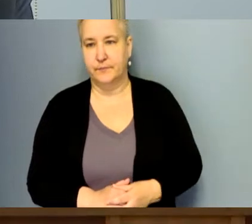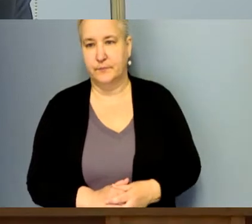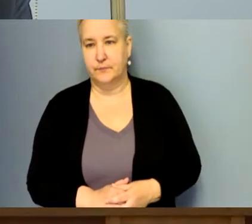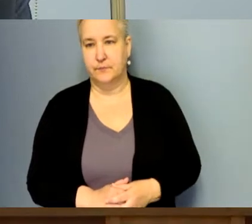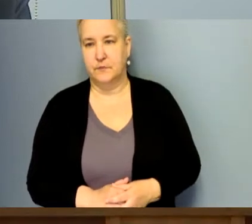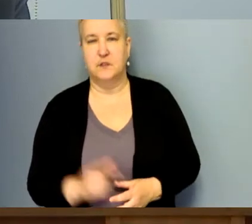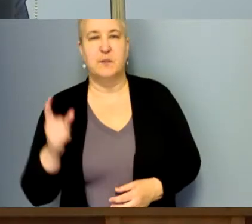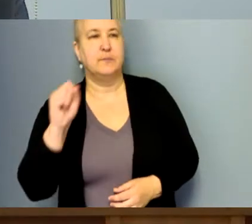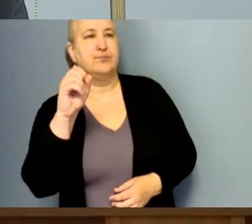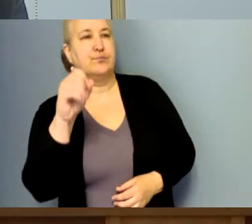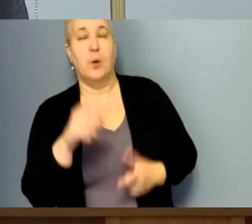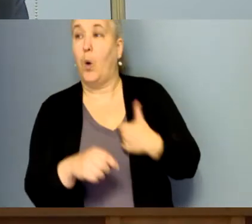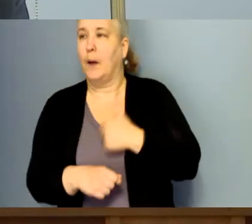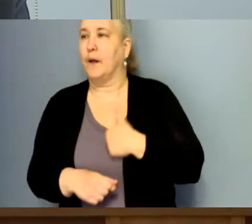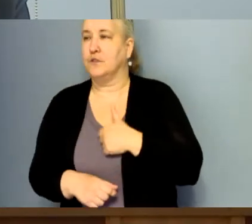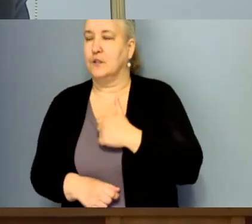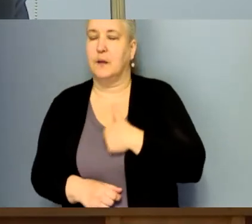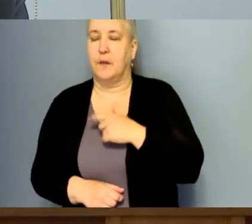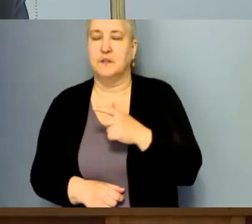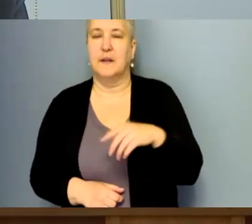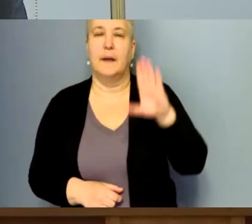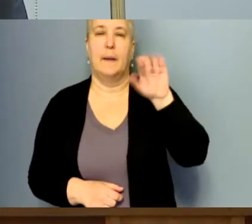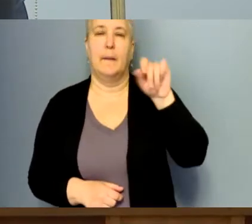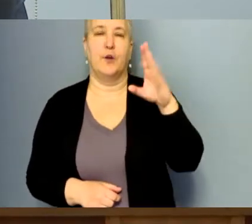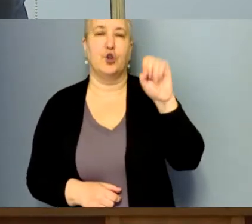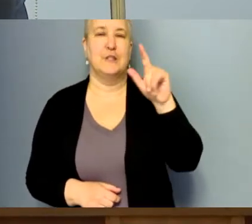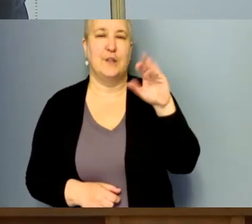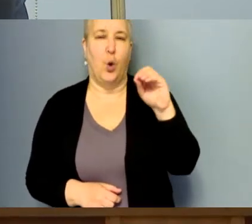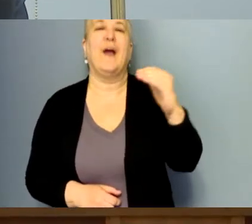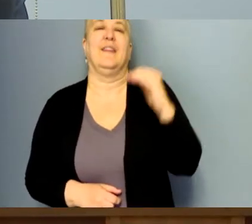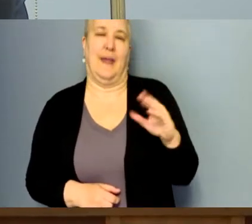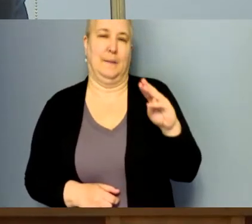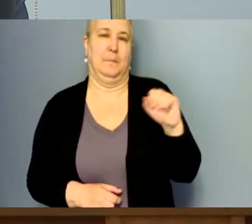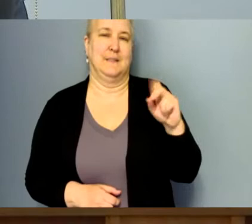Oh, I apologize. I apologize. Beth Curcio, then Ms. Katz.